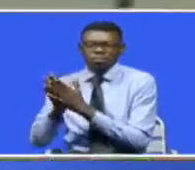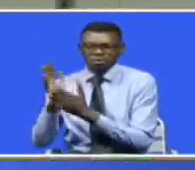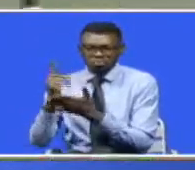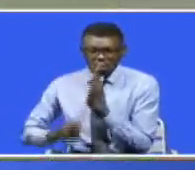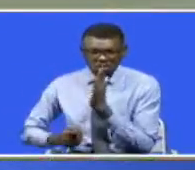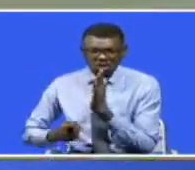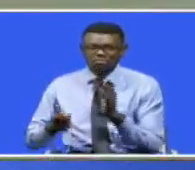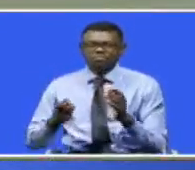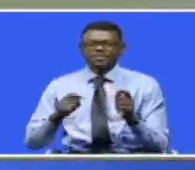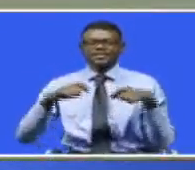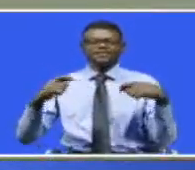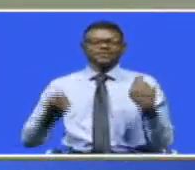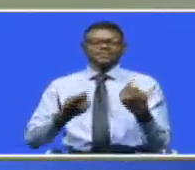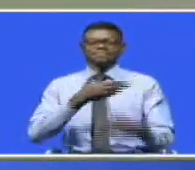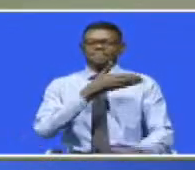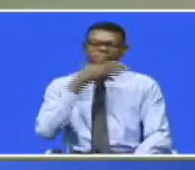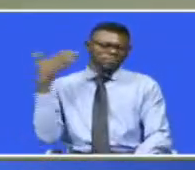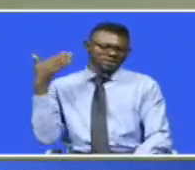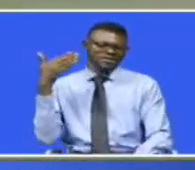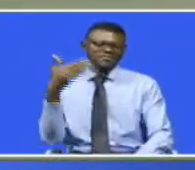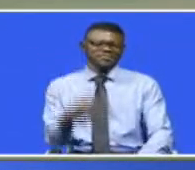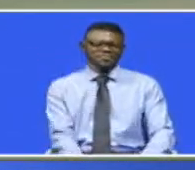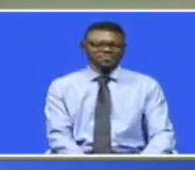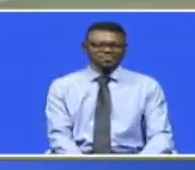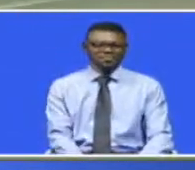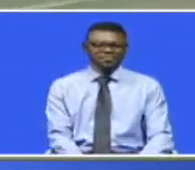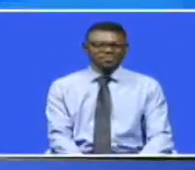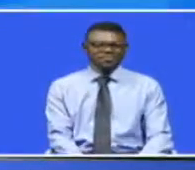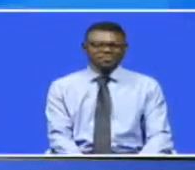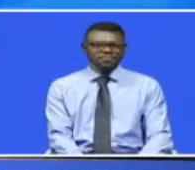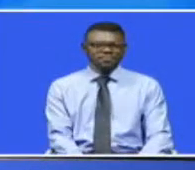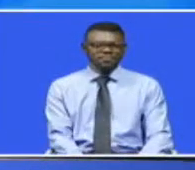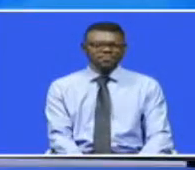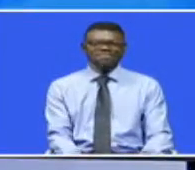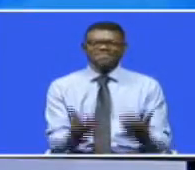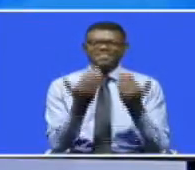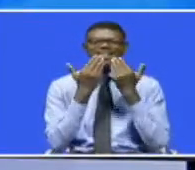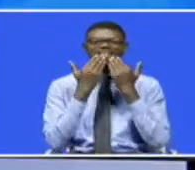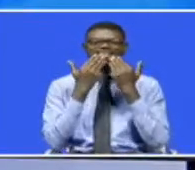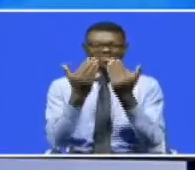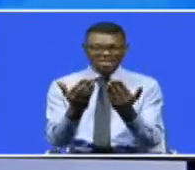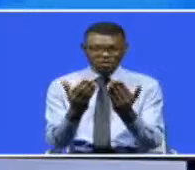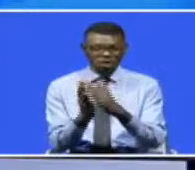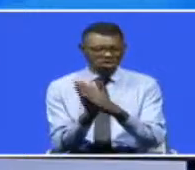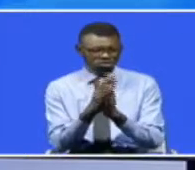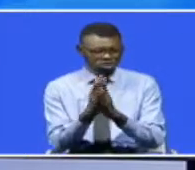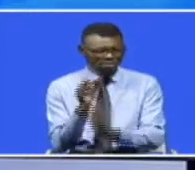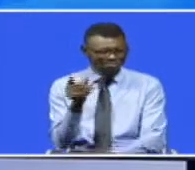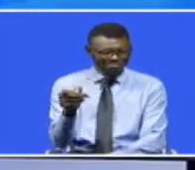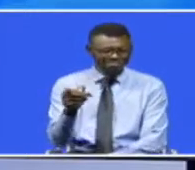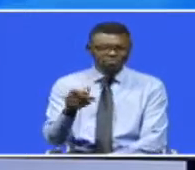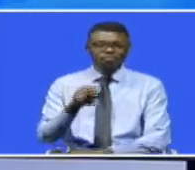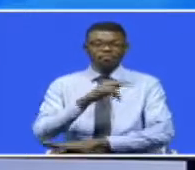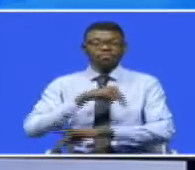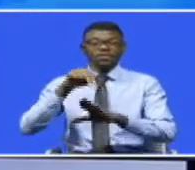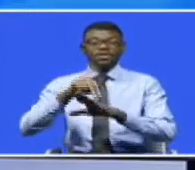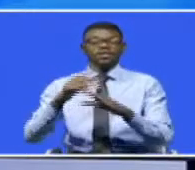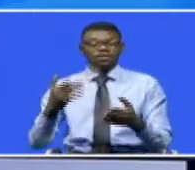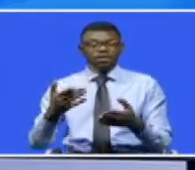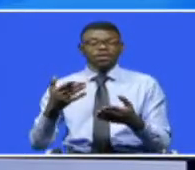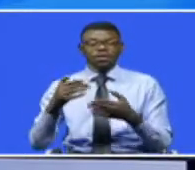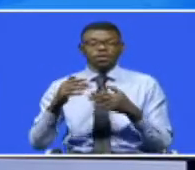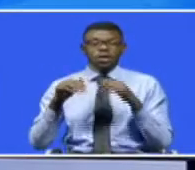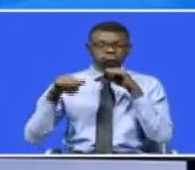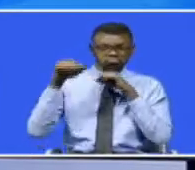for me. Ahmed Bahaj, KTN Sports. Thank you, Bahaj, for that story. Now, national boxing tactician